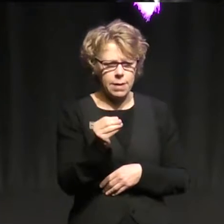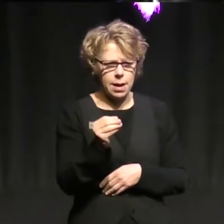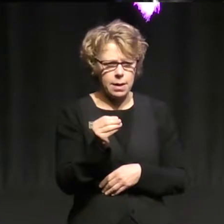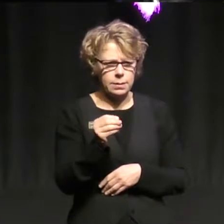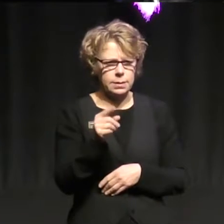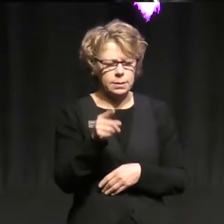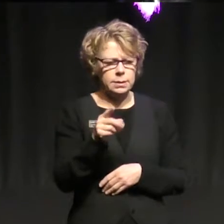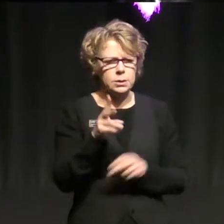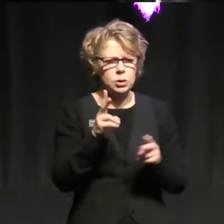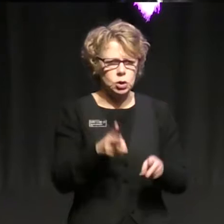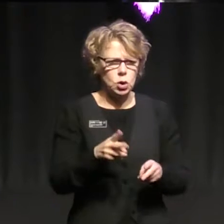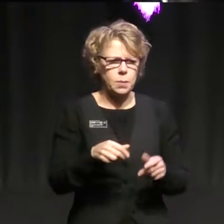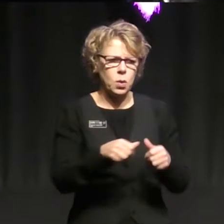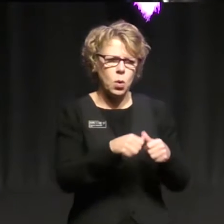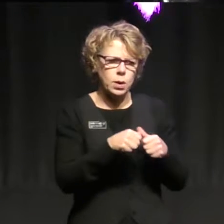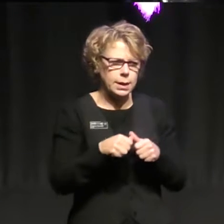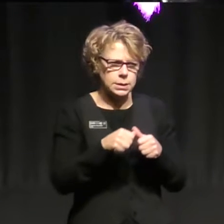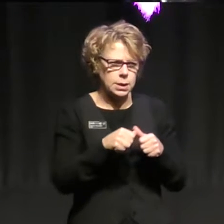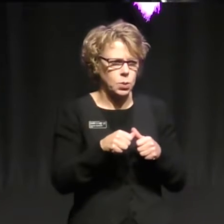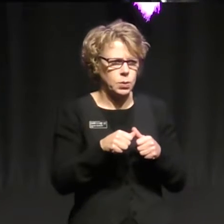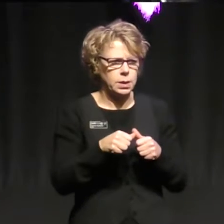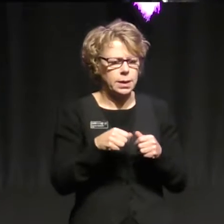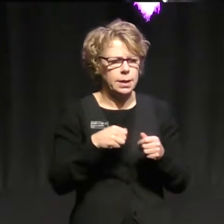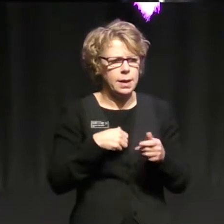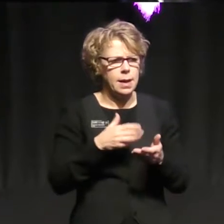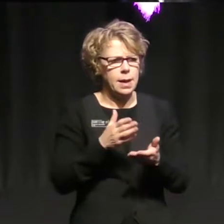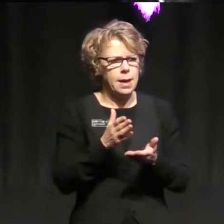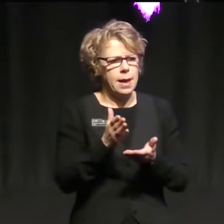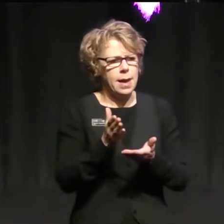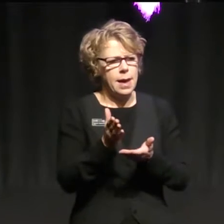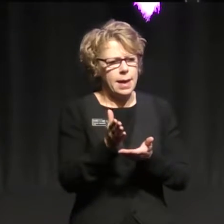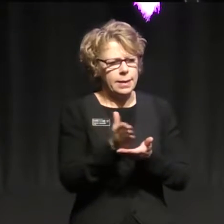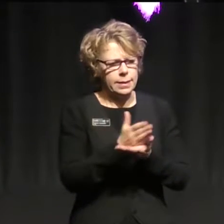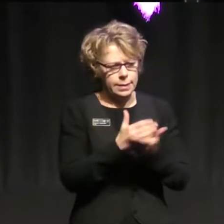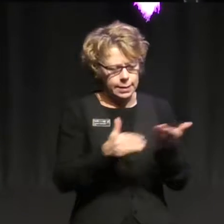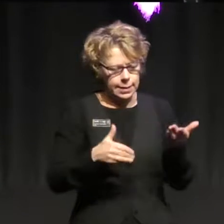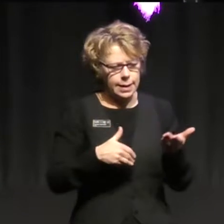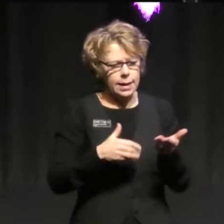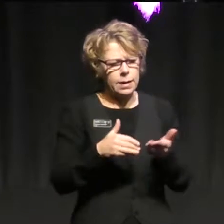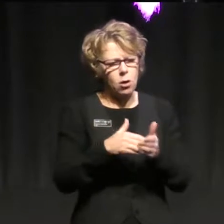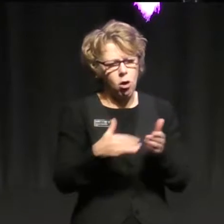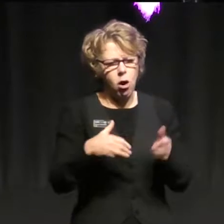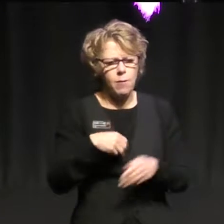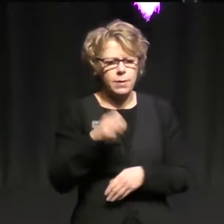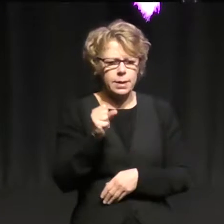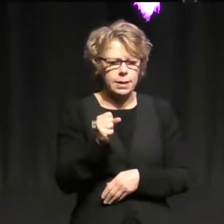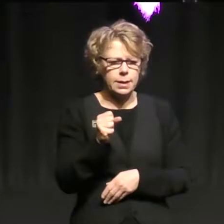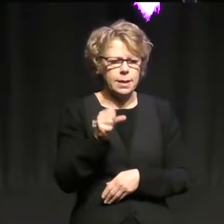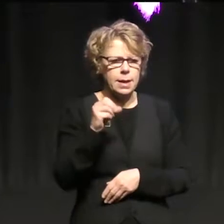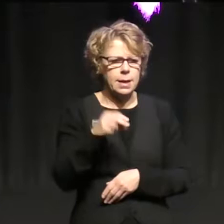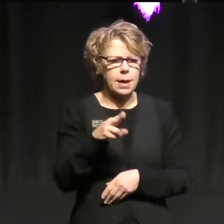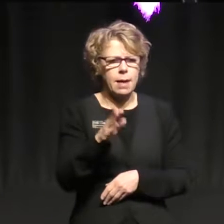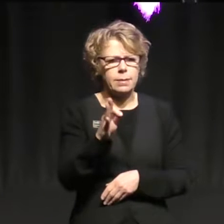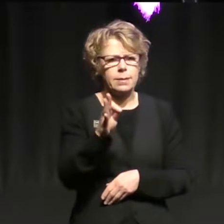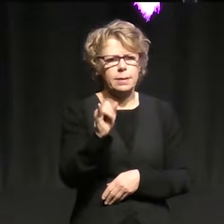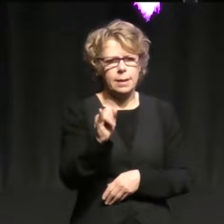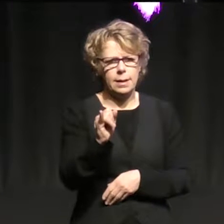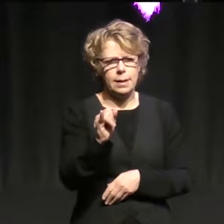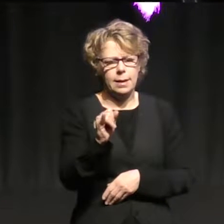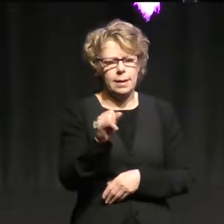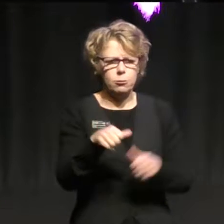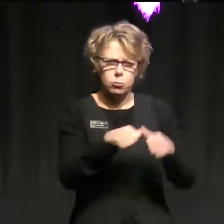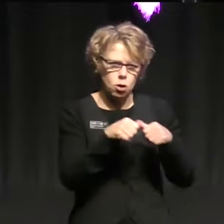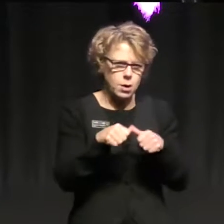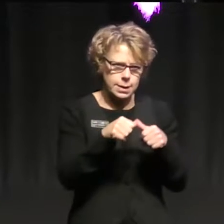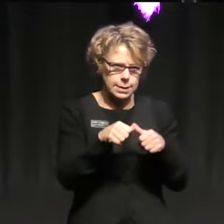as an organization, as part of the Gandhi movement, Mahatma Gandhi movement in India,